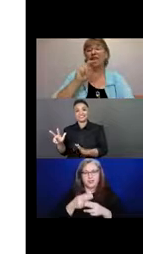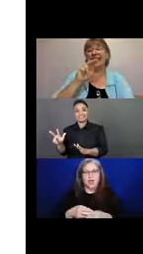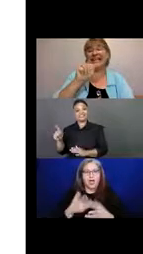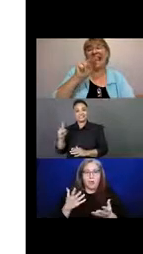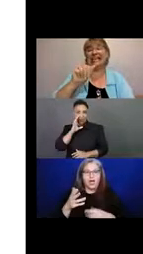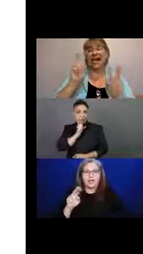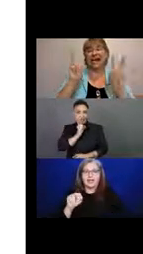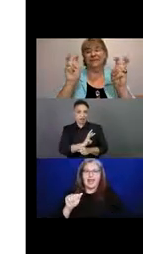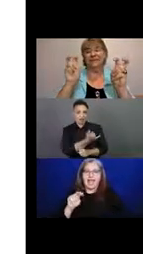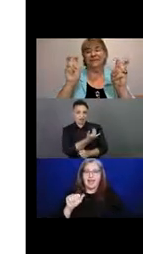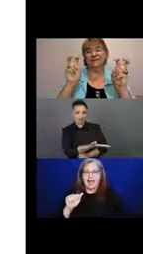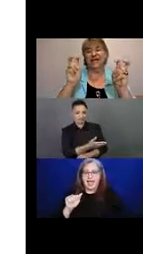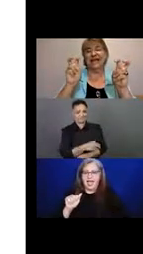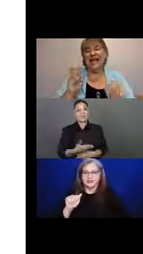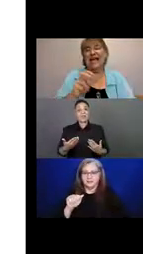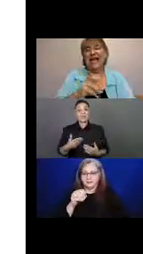her Nana.